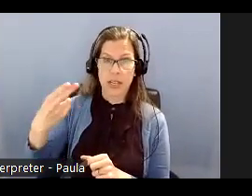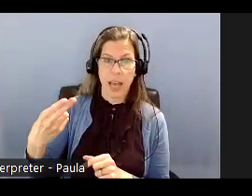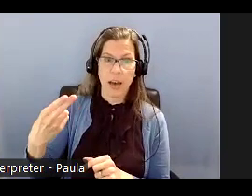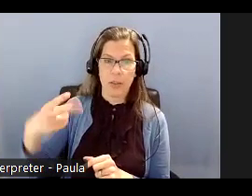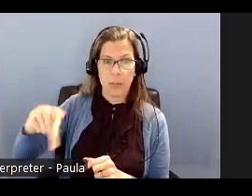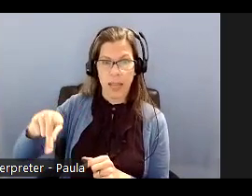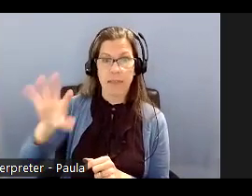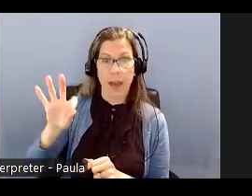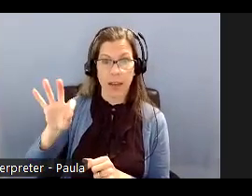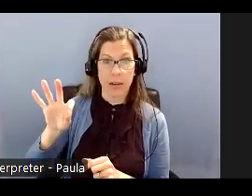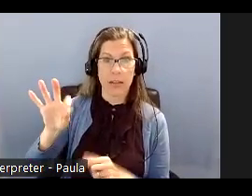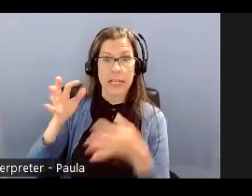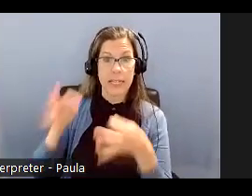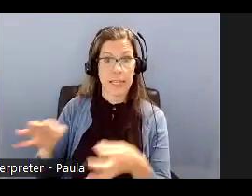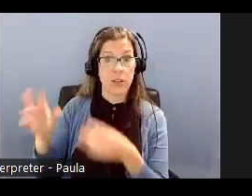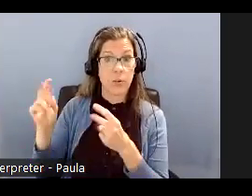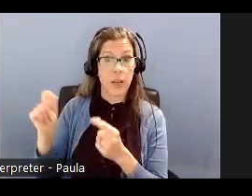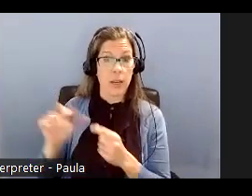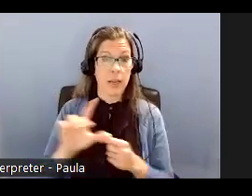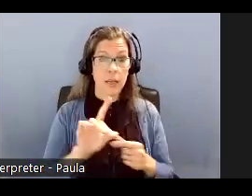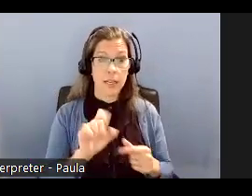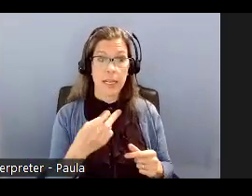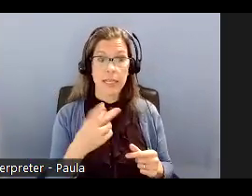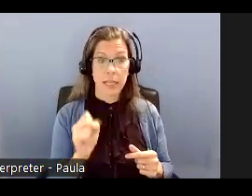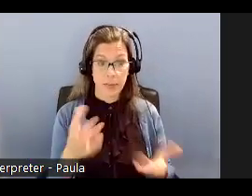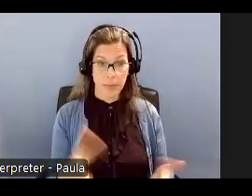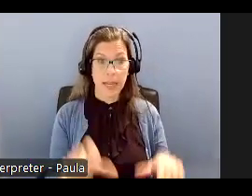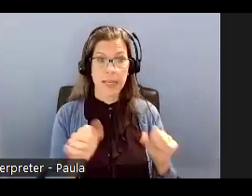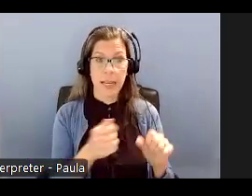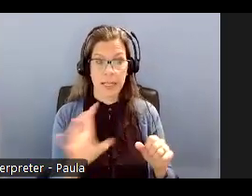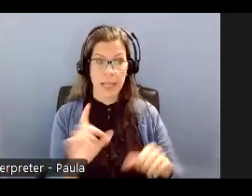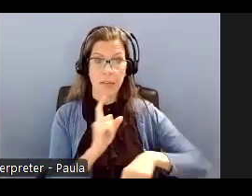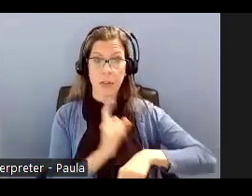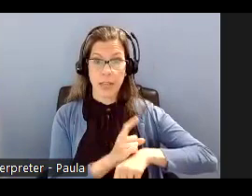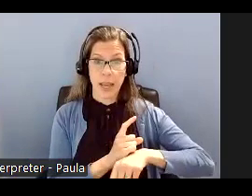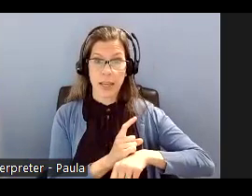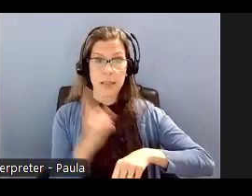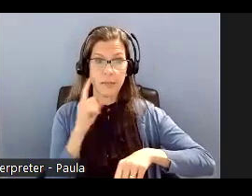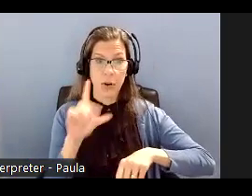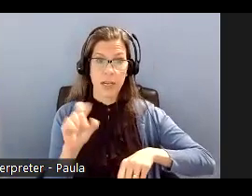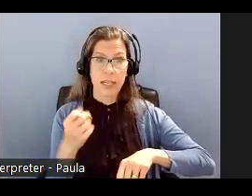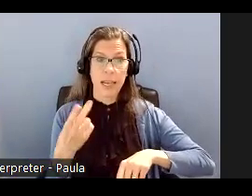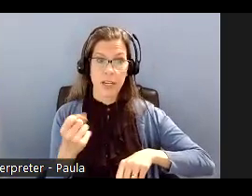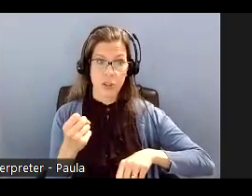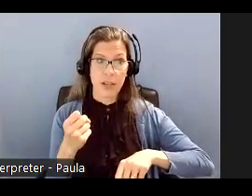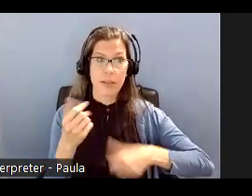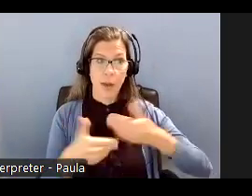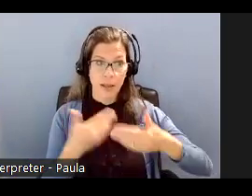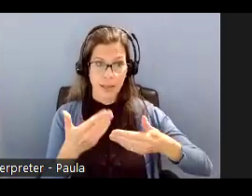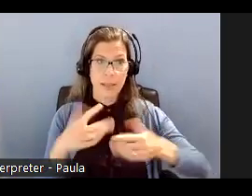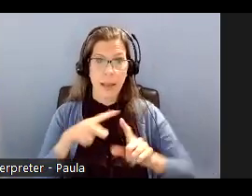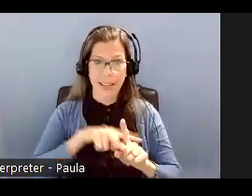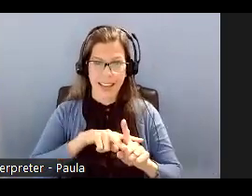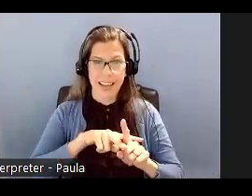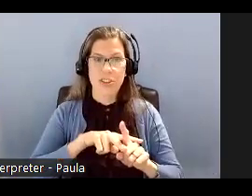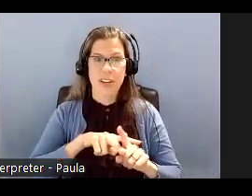right away. If they apply through DSHS, it may take several days for DSHS to process the application.